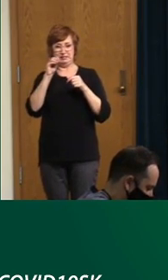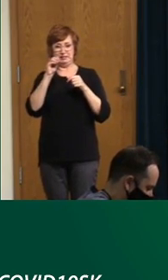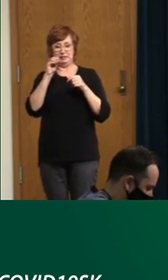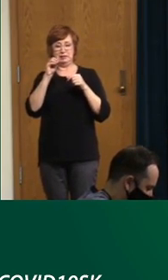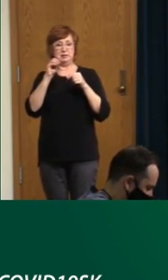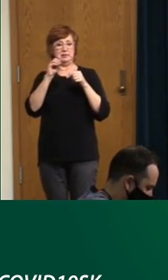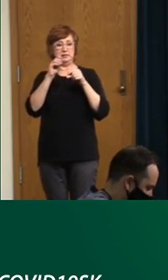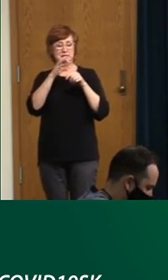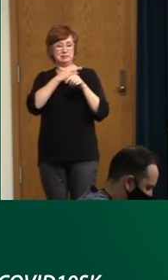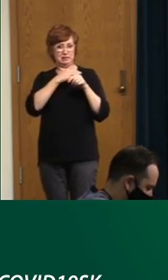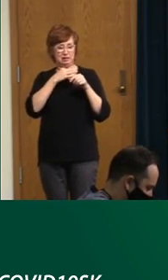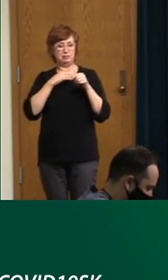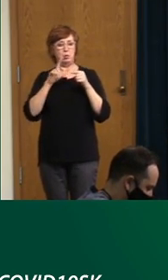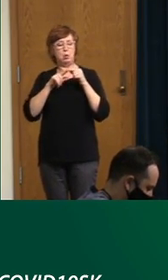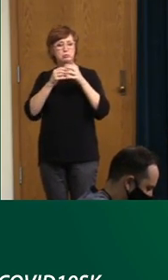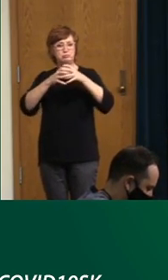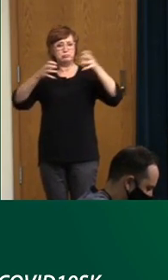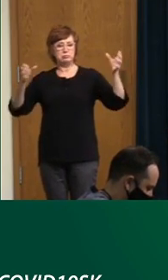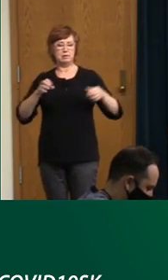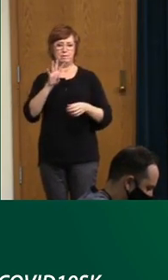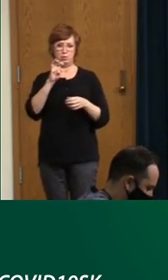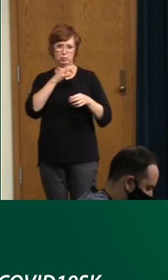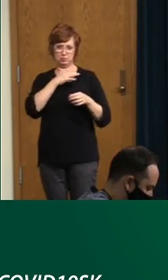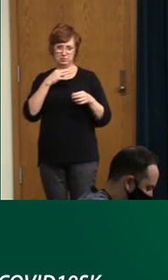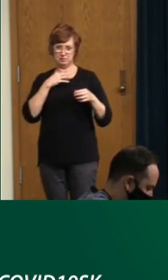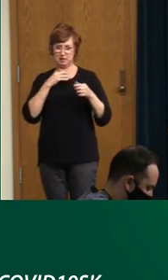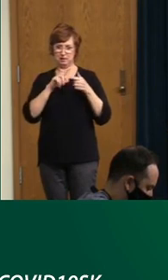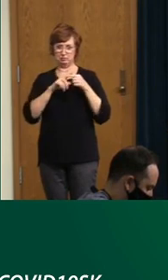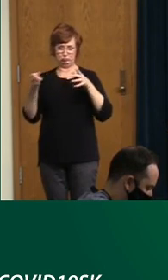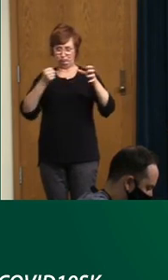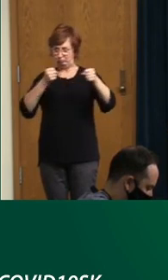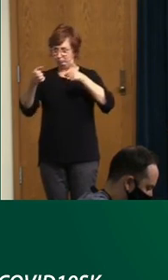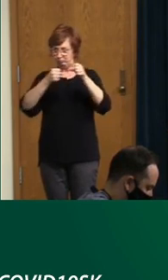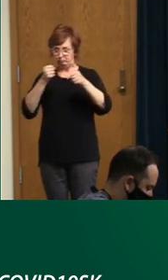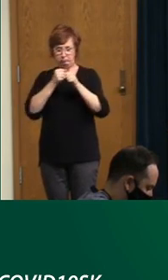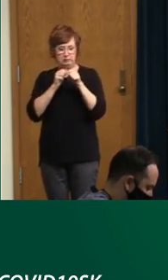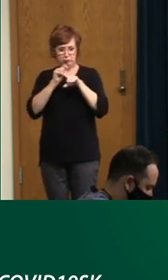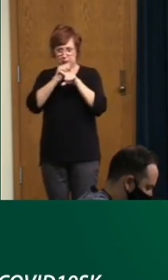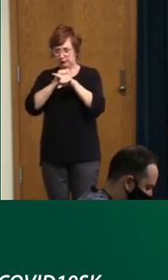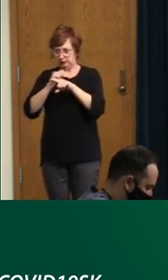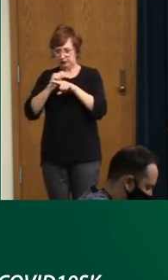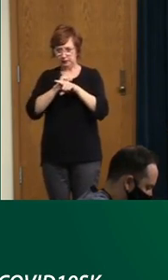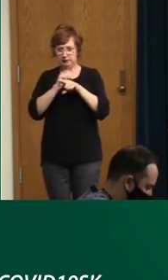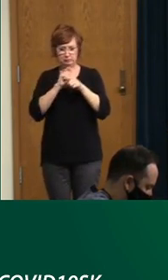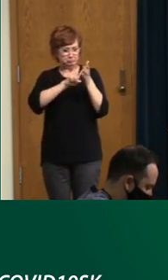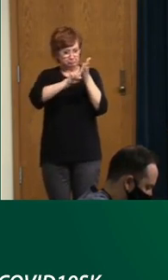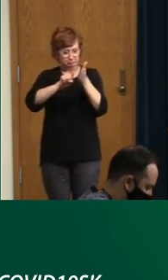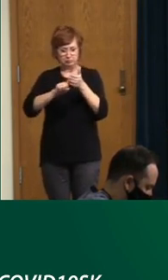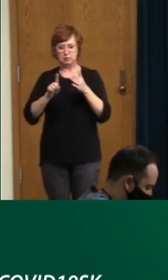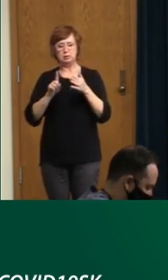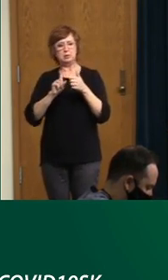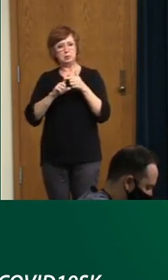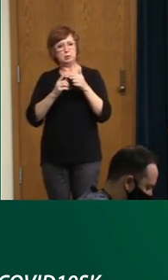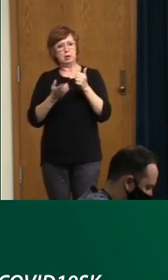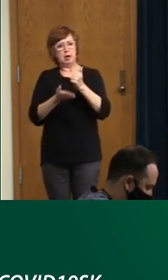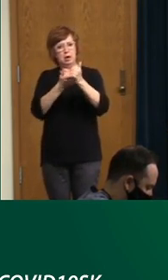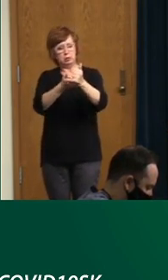400. More than 20 provincial government staff have been redeployed and trained to support contact